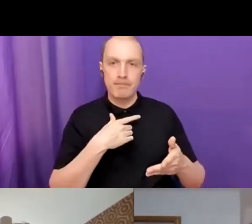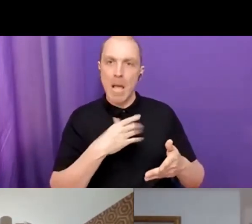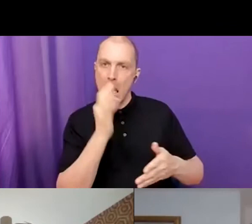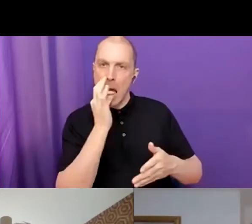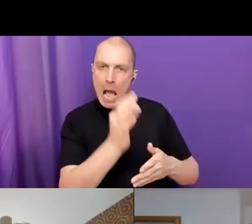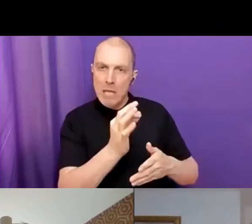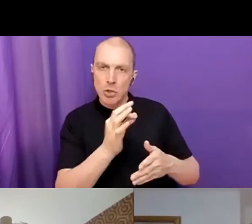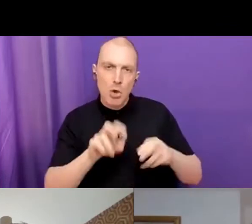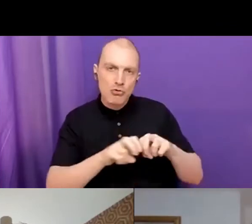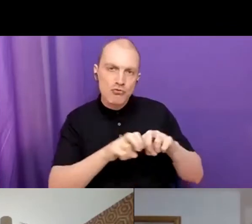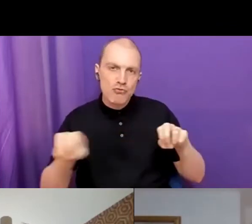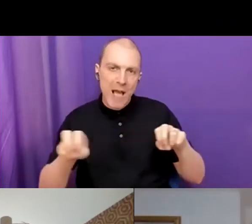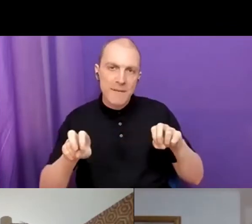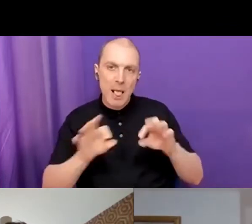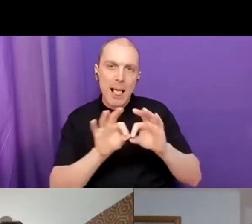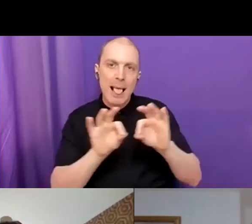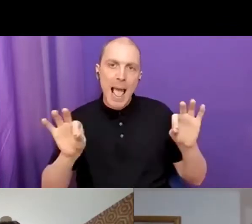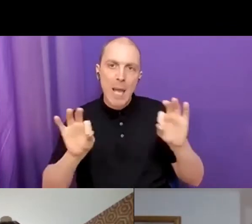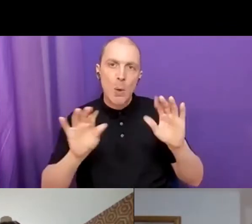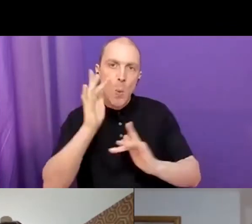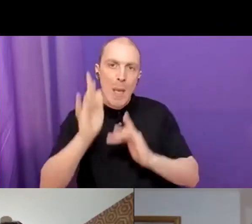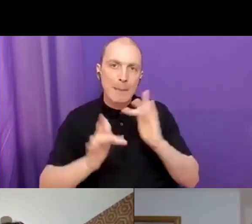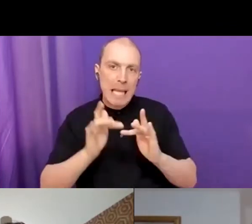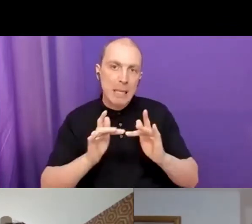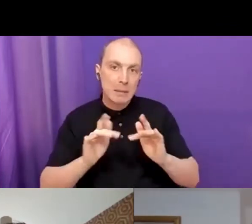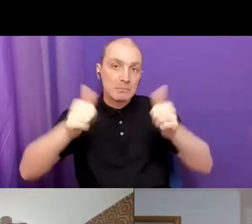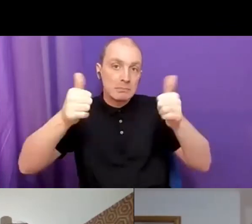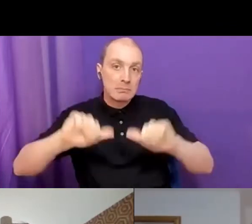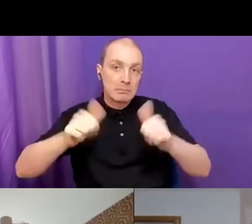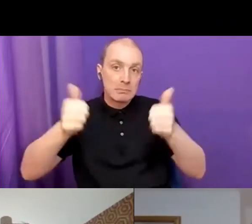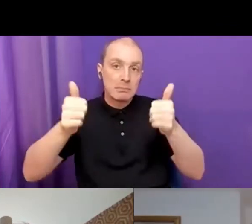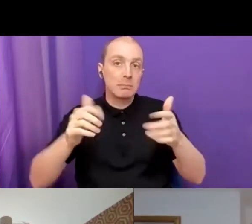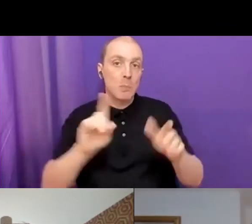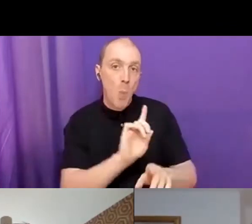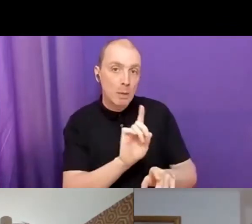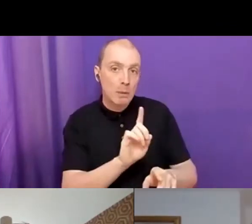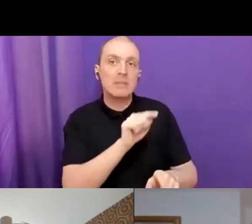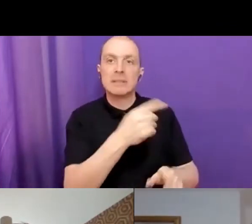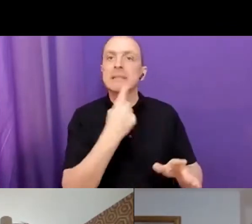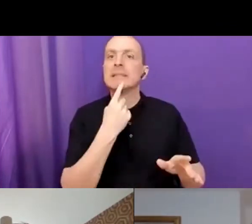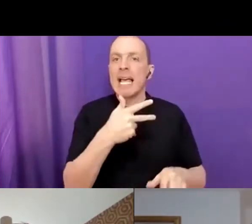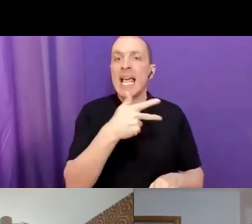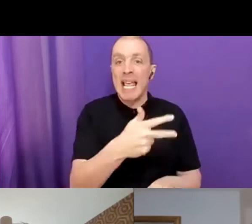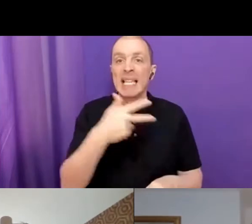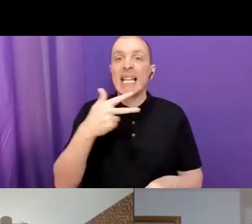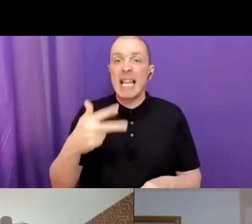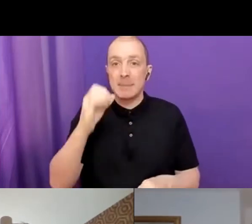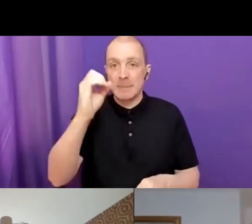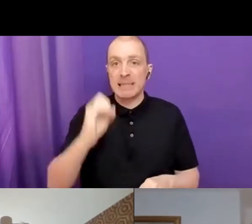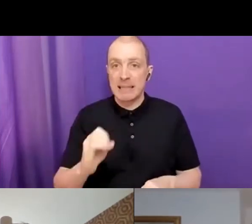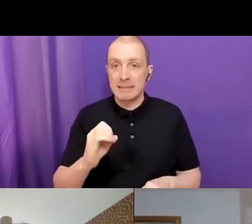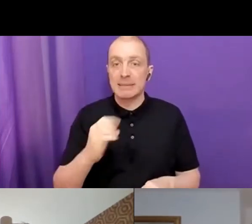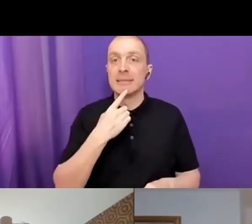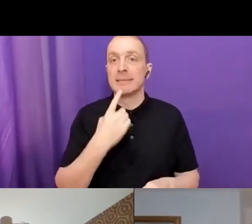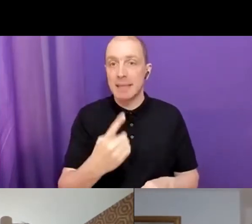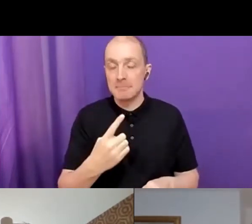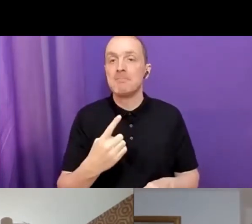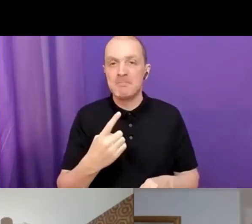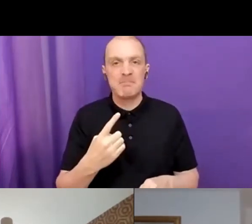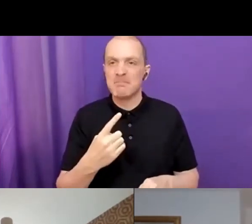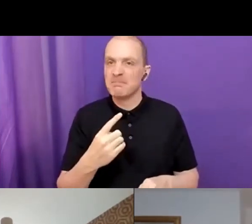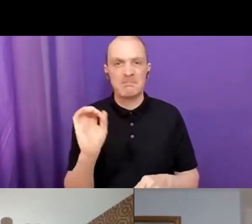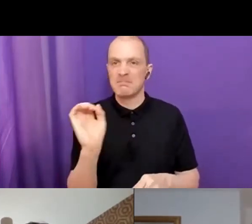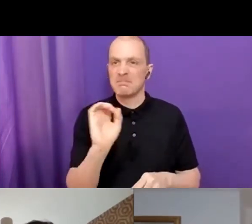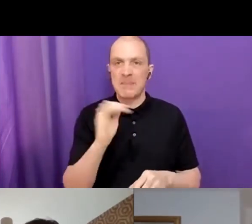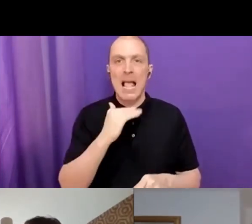website. So we heard that 88% of respondents told us that they didn't think there was enough